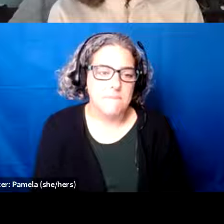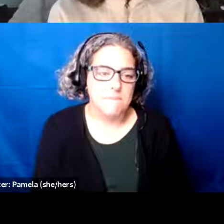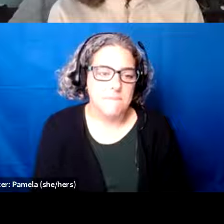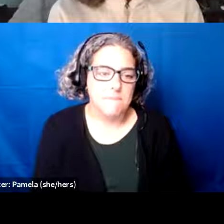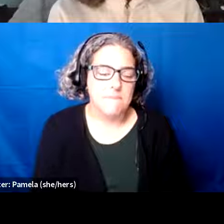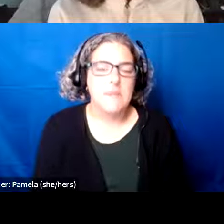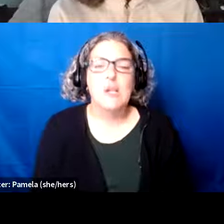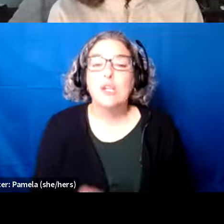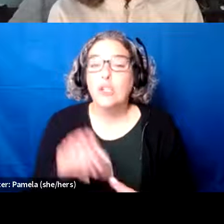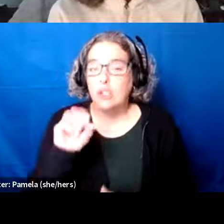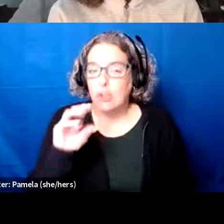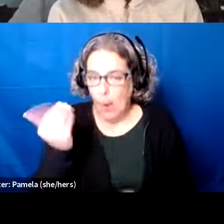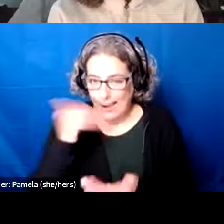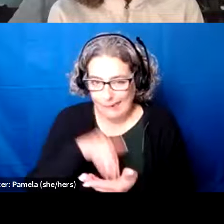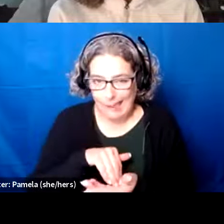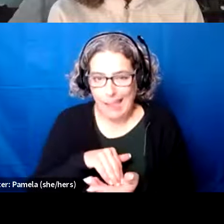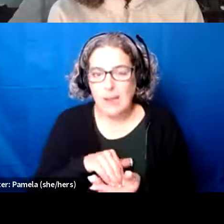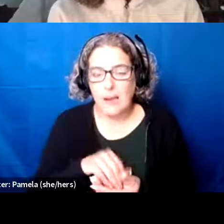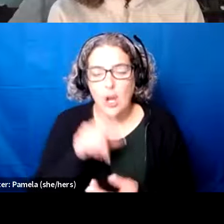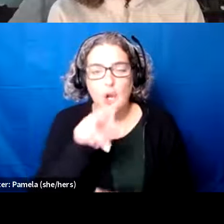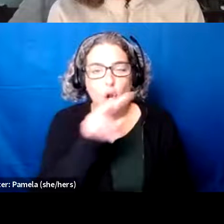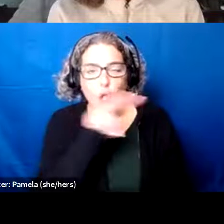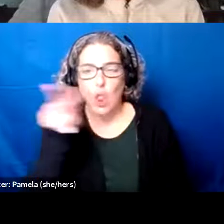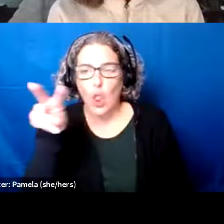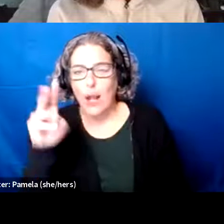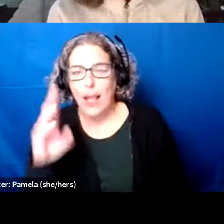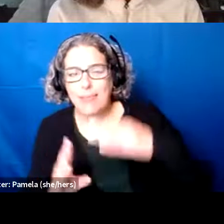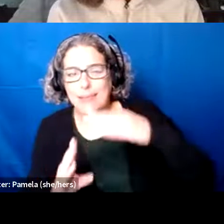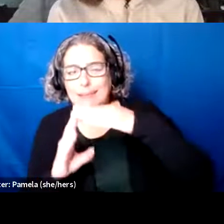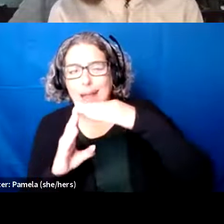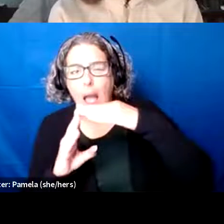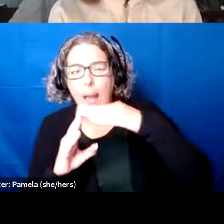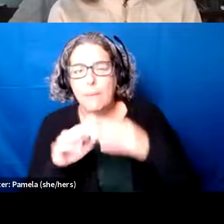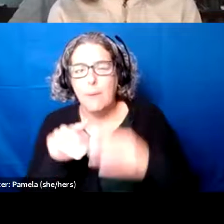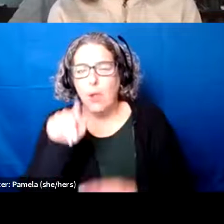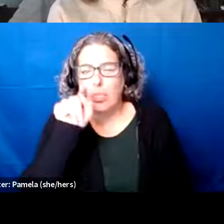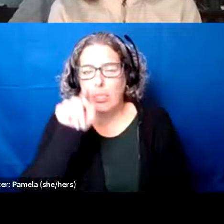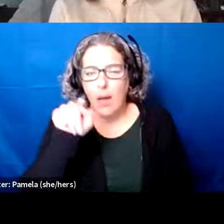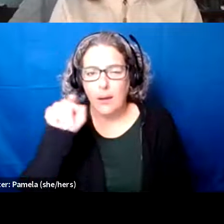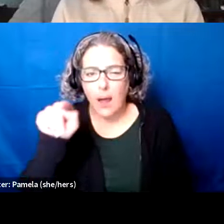up in the right hand corner, you'll see 3 dots,